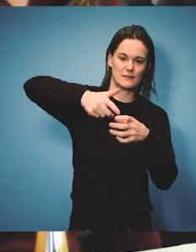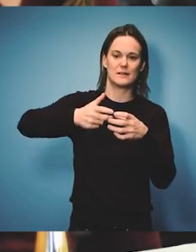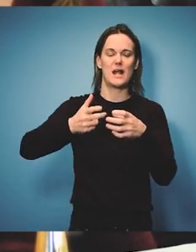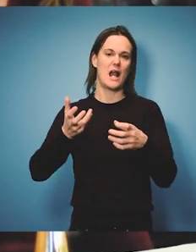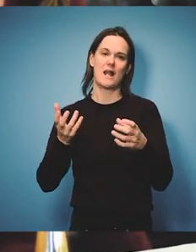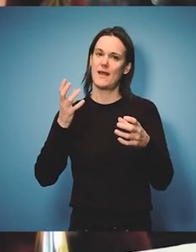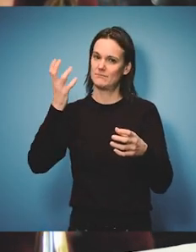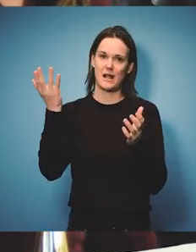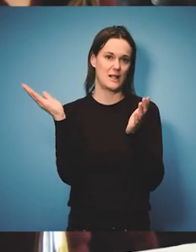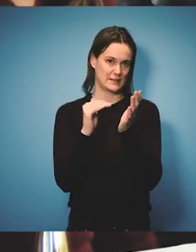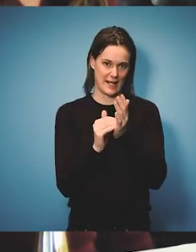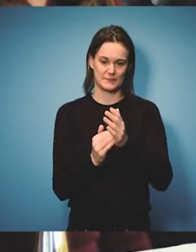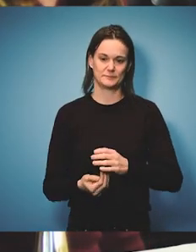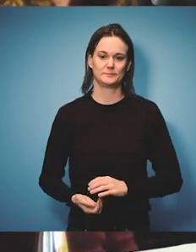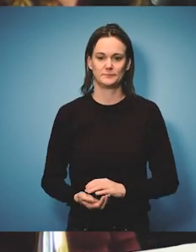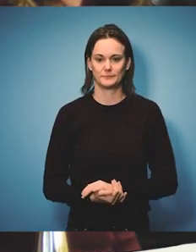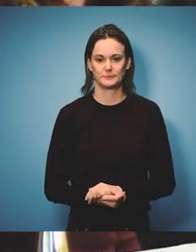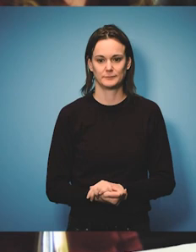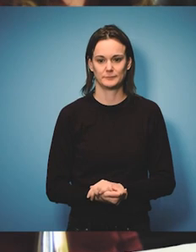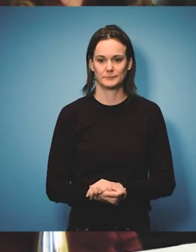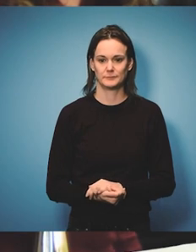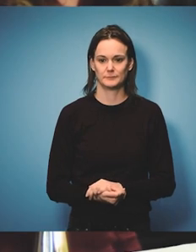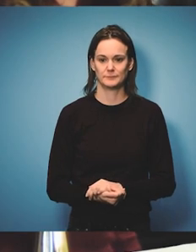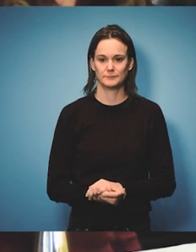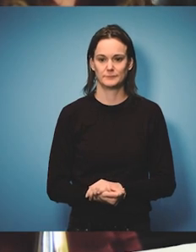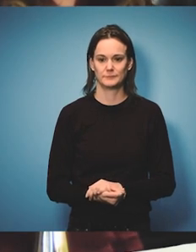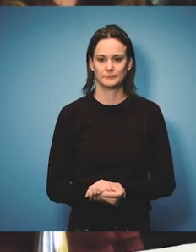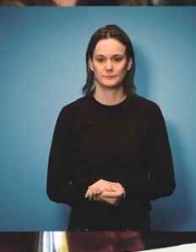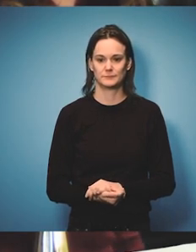close the cap, and shake again.